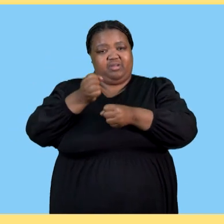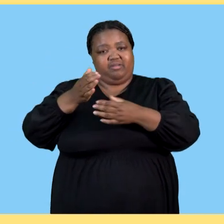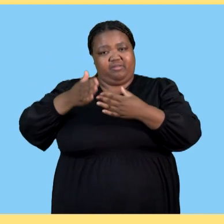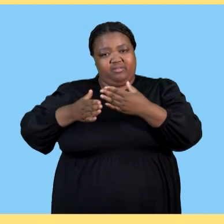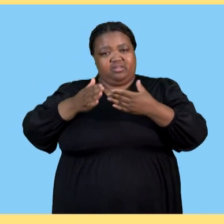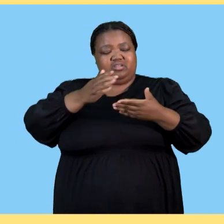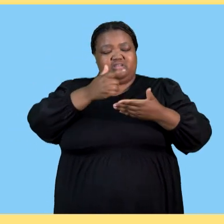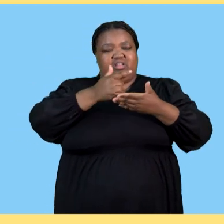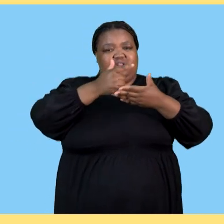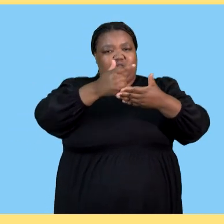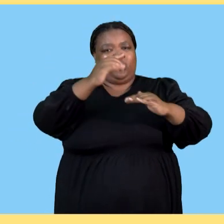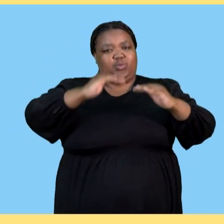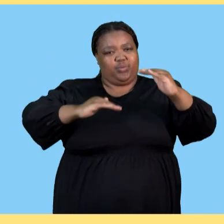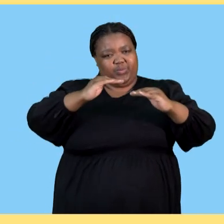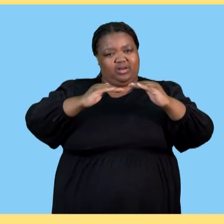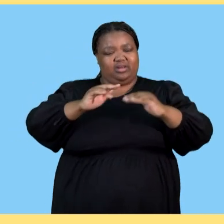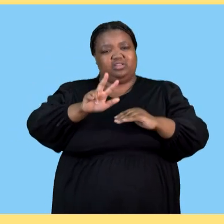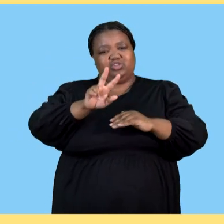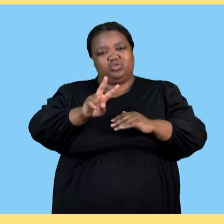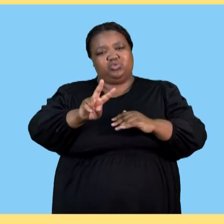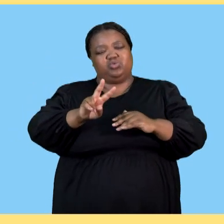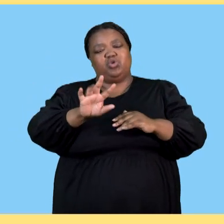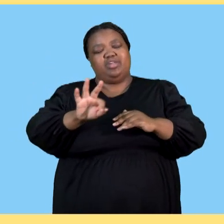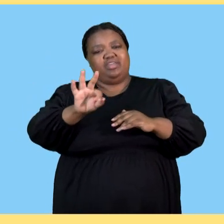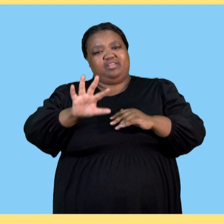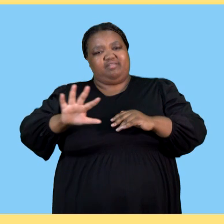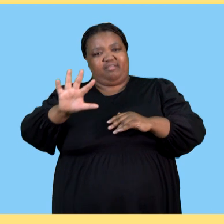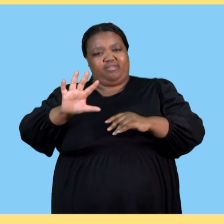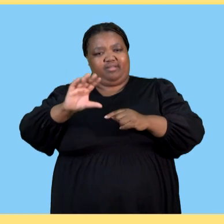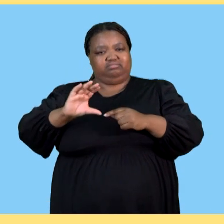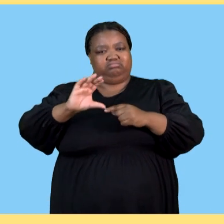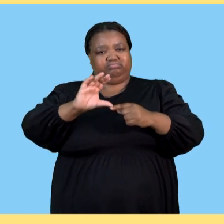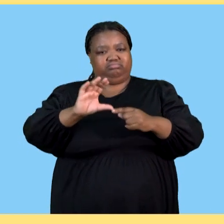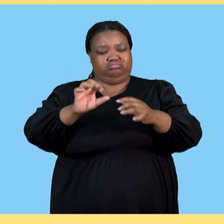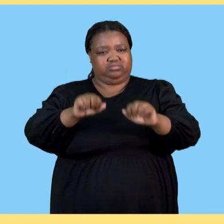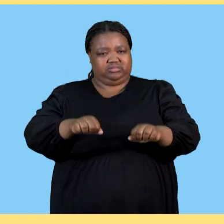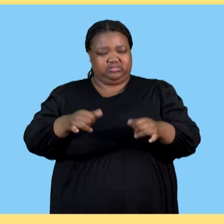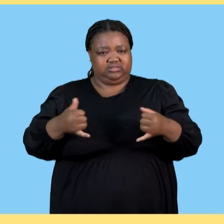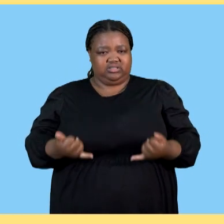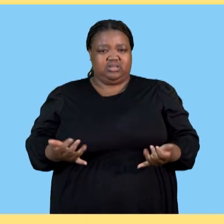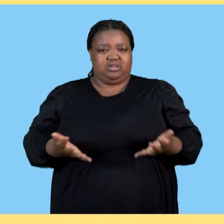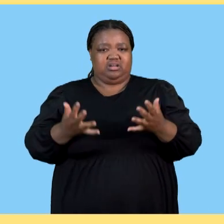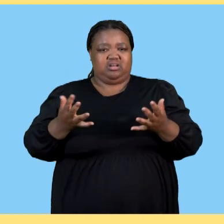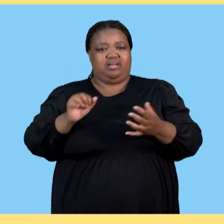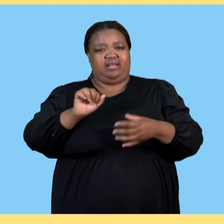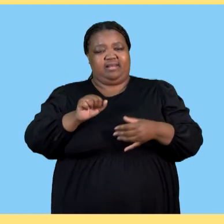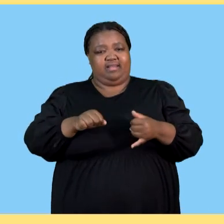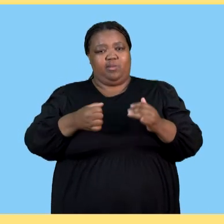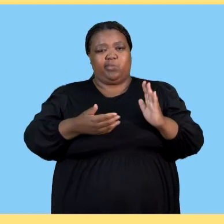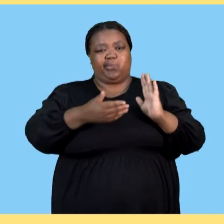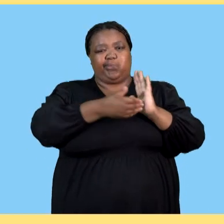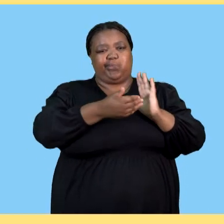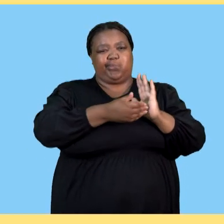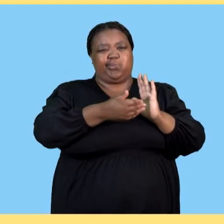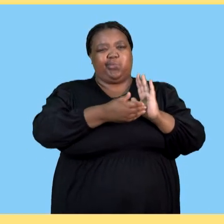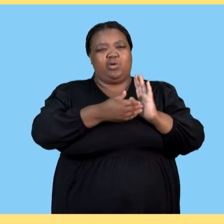the end of the year, my loan balance is 235. That means if I come here, and here I'm going to